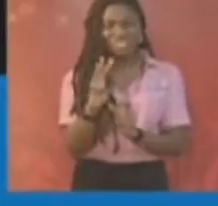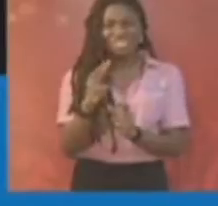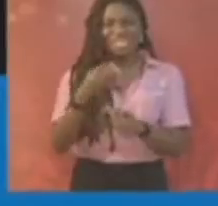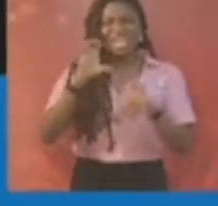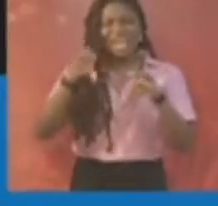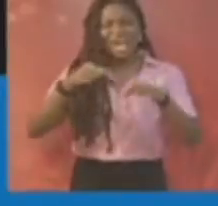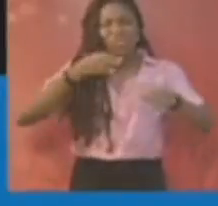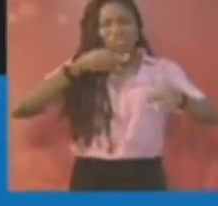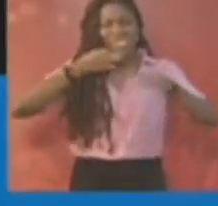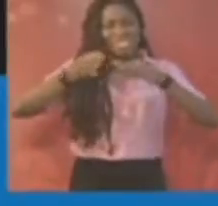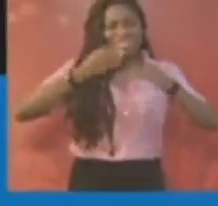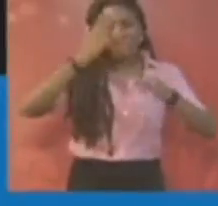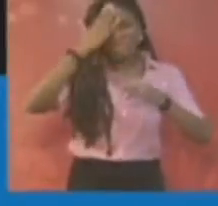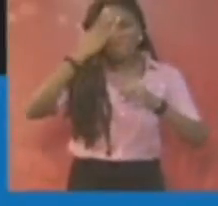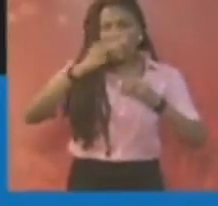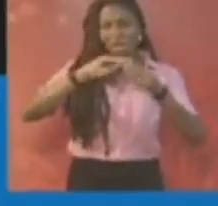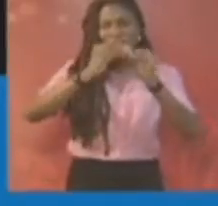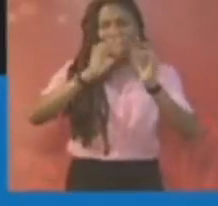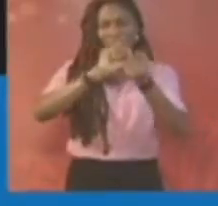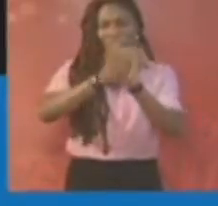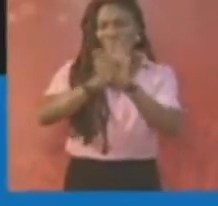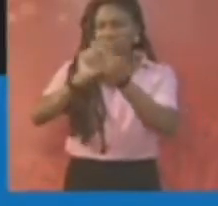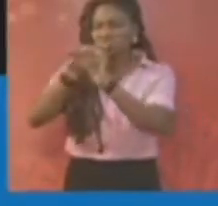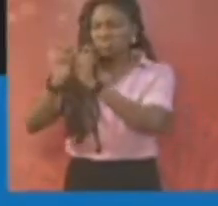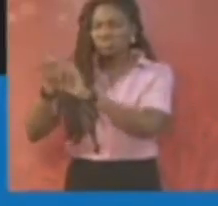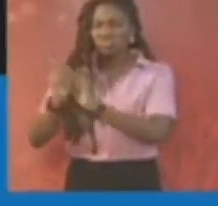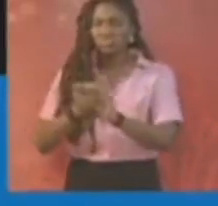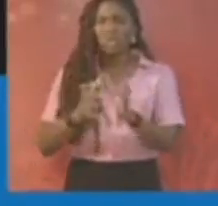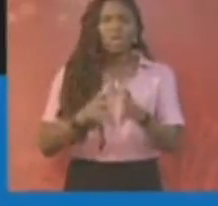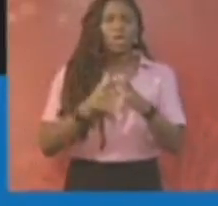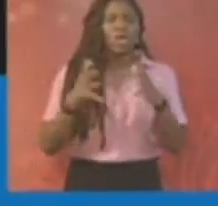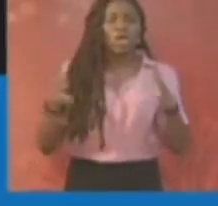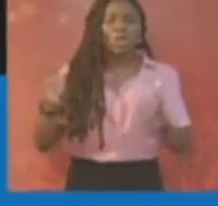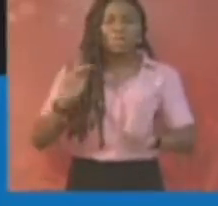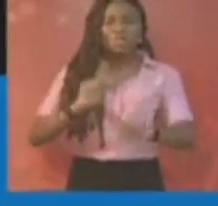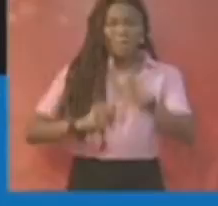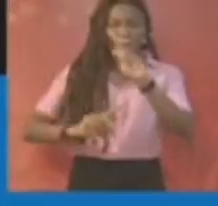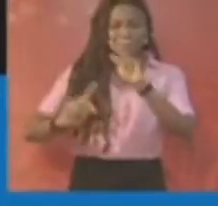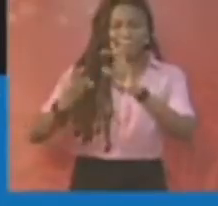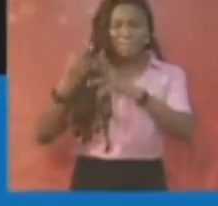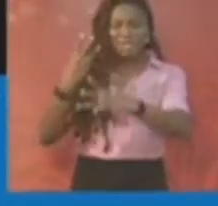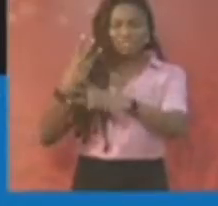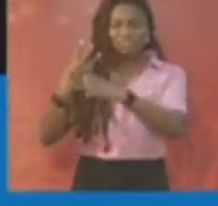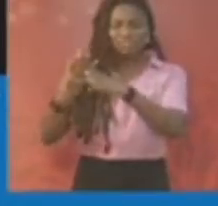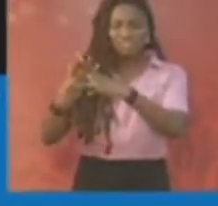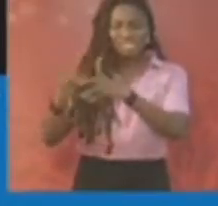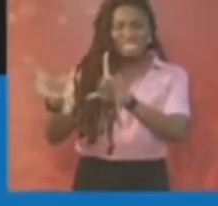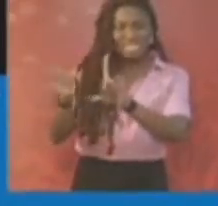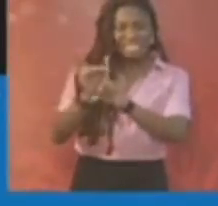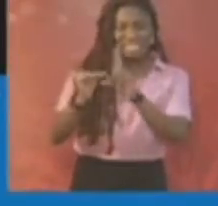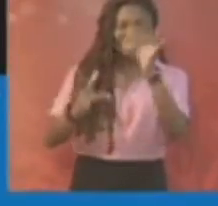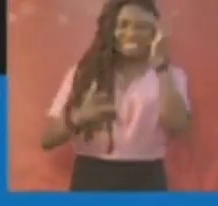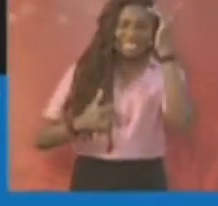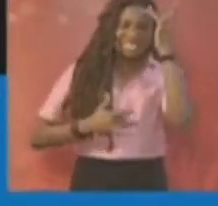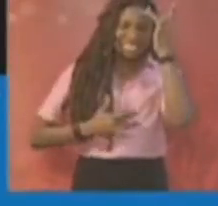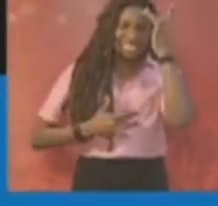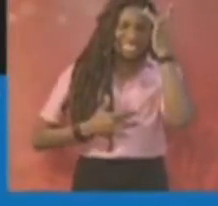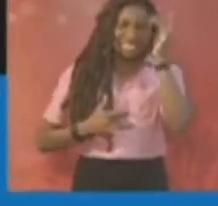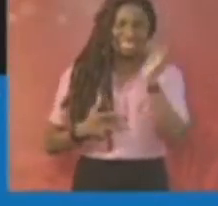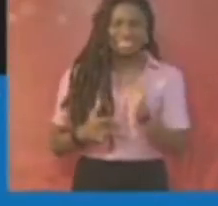figures, exactly how many people are actually infected and over what period of time these numbers change?